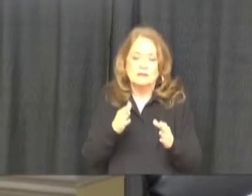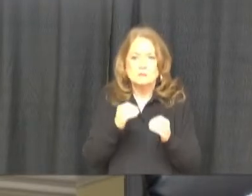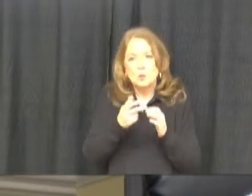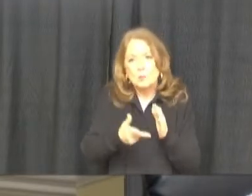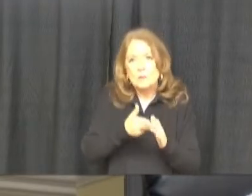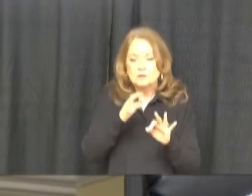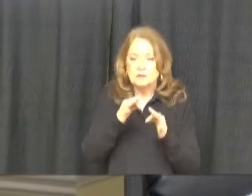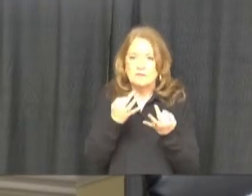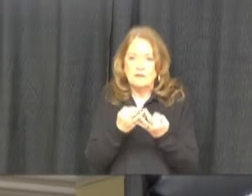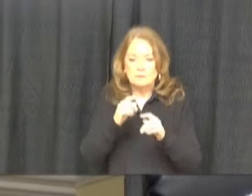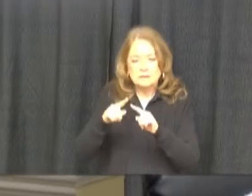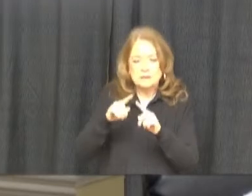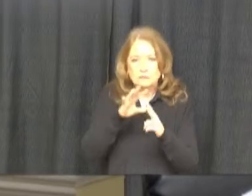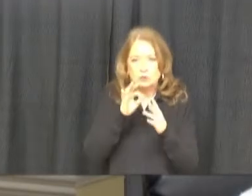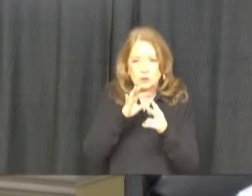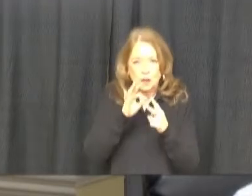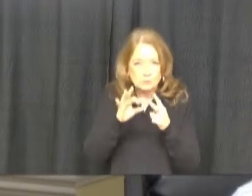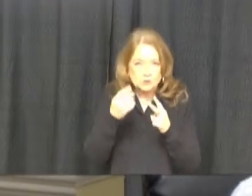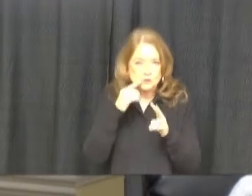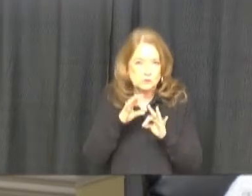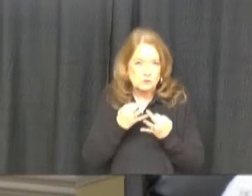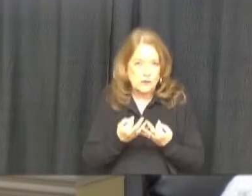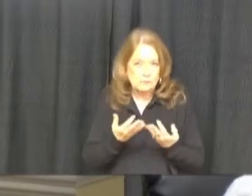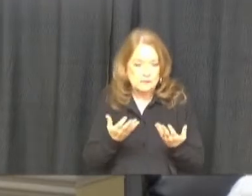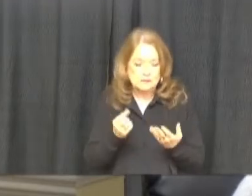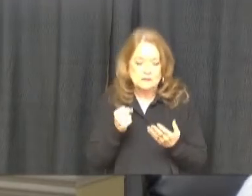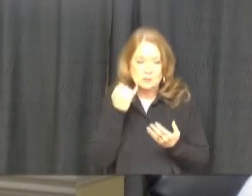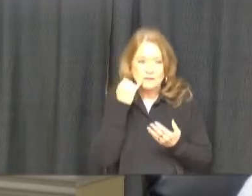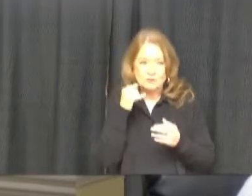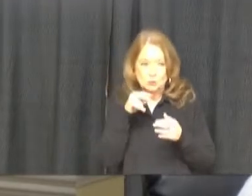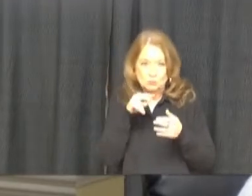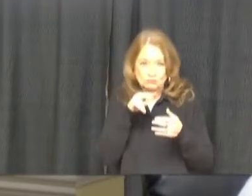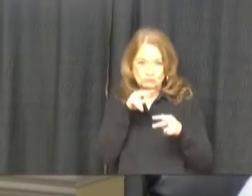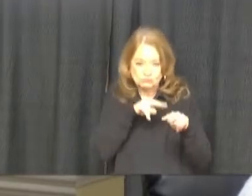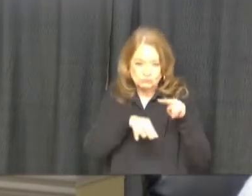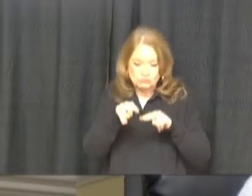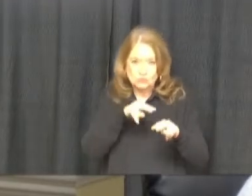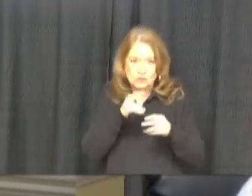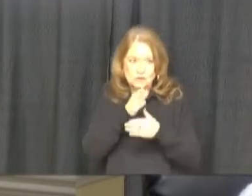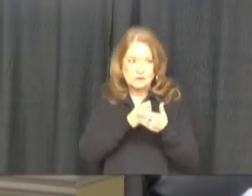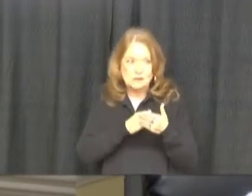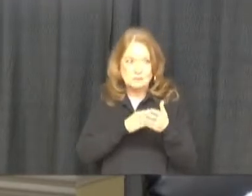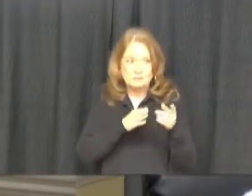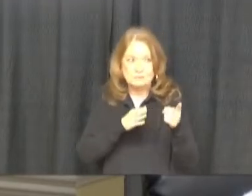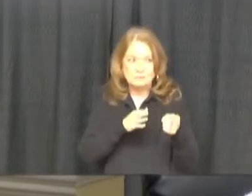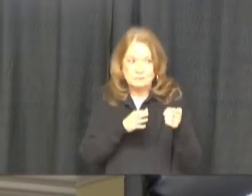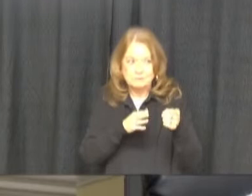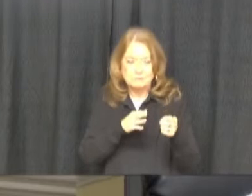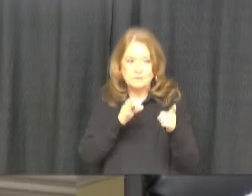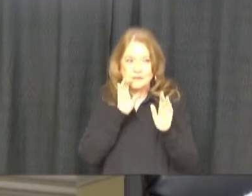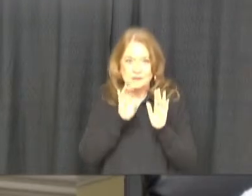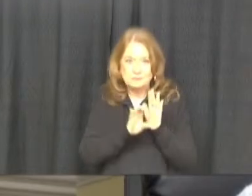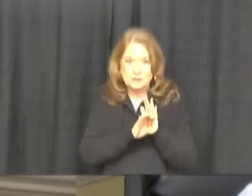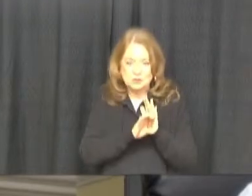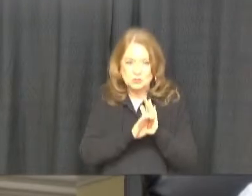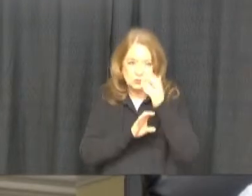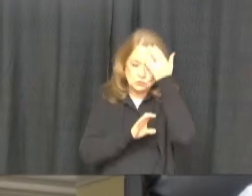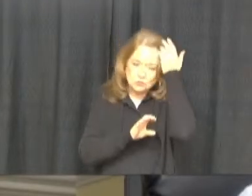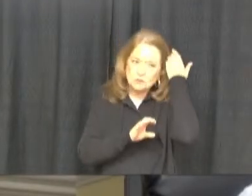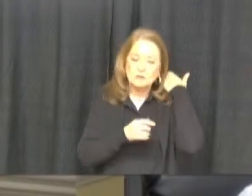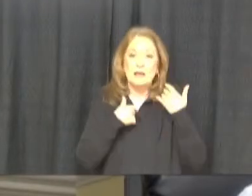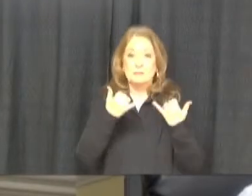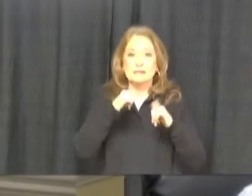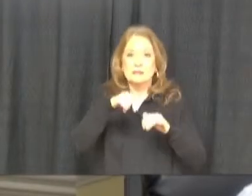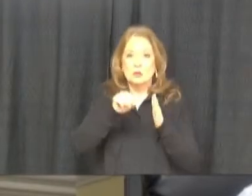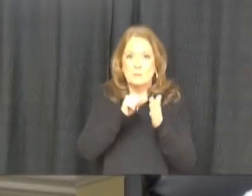multifamily, different options in that area. So if you look at some of the pictures here, these first pictures, I'm still on